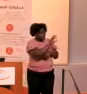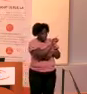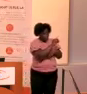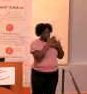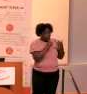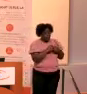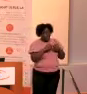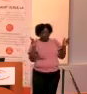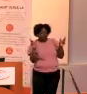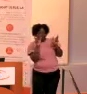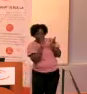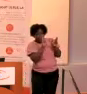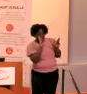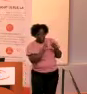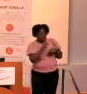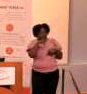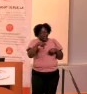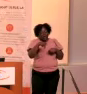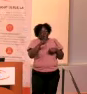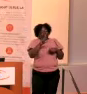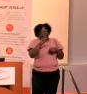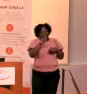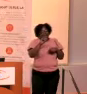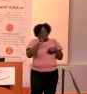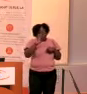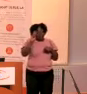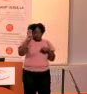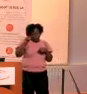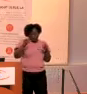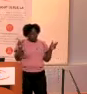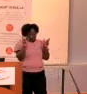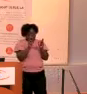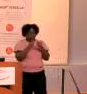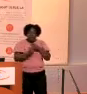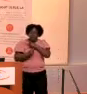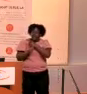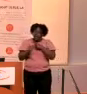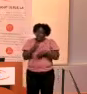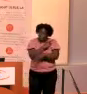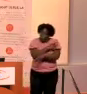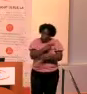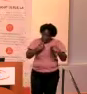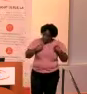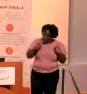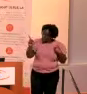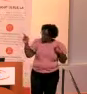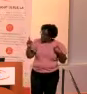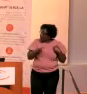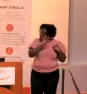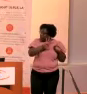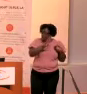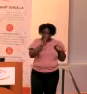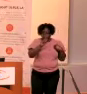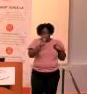get obinutuzumab or placebo. So the patients who got obinutuzumab had a response rate of